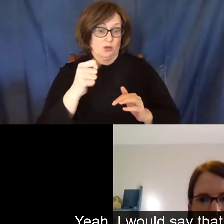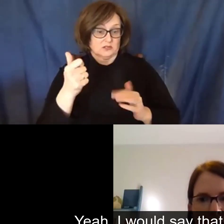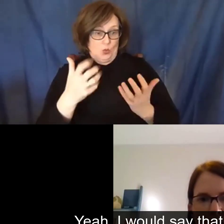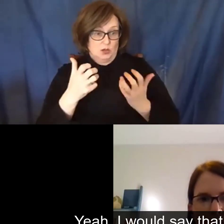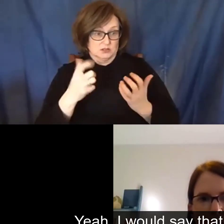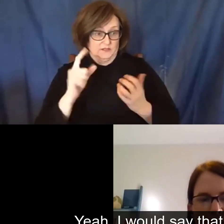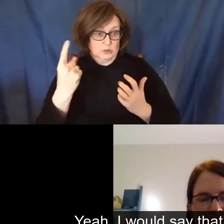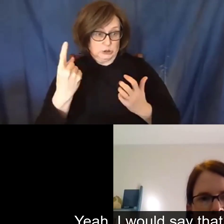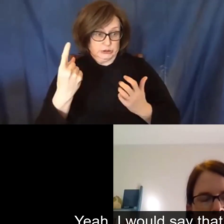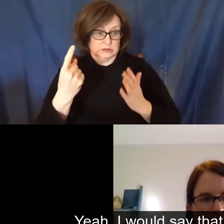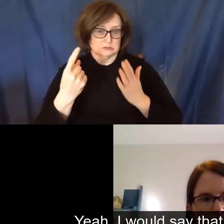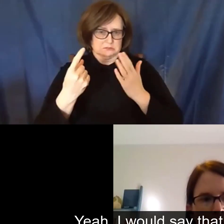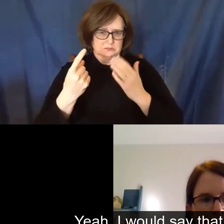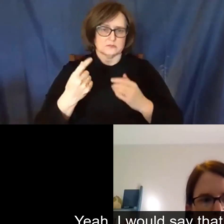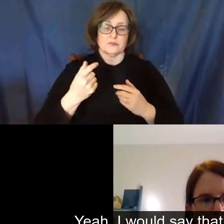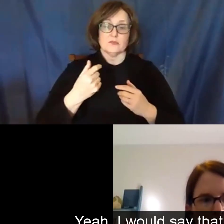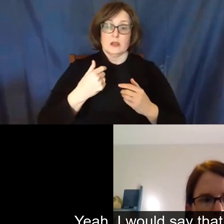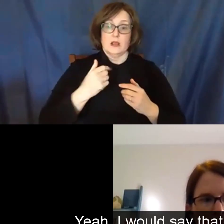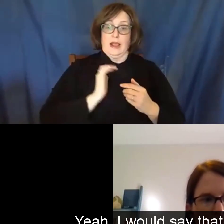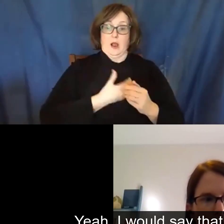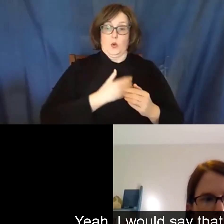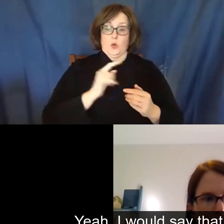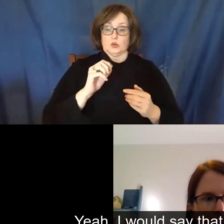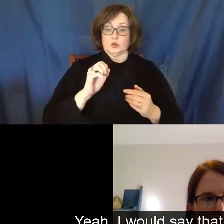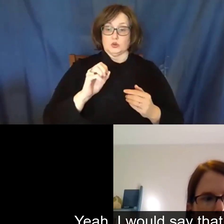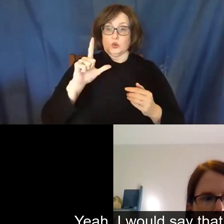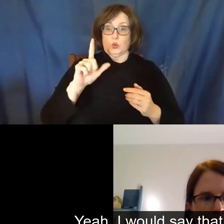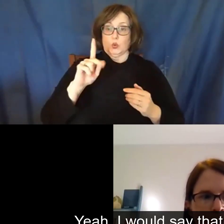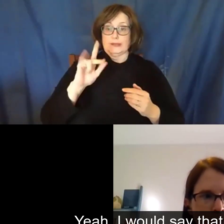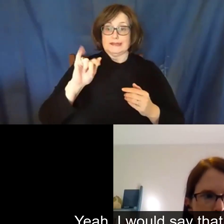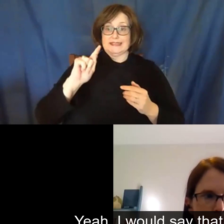that when we started our Toolkits project, we